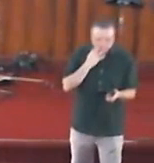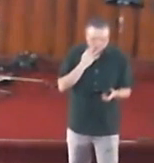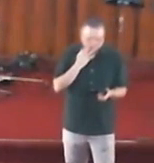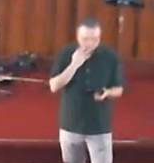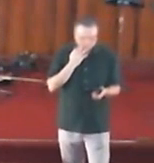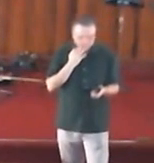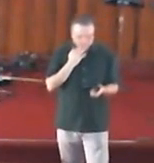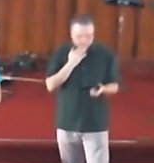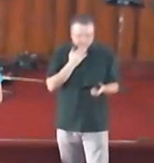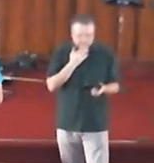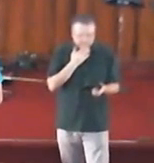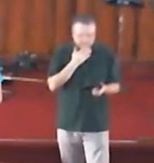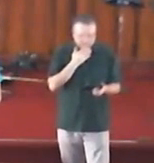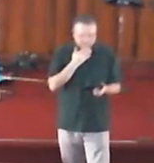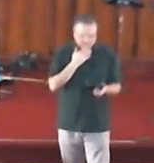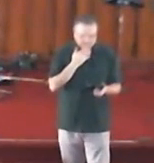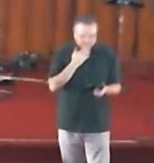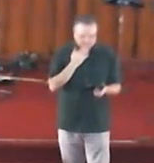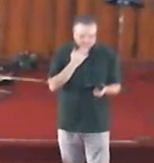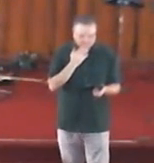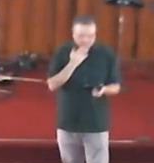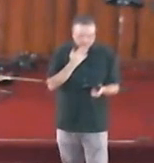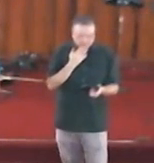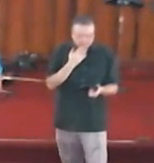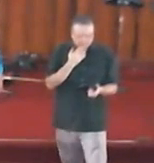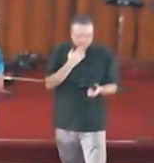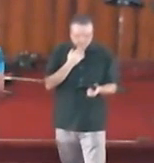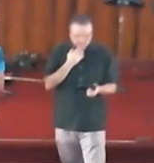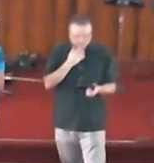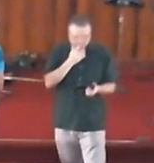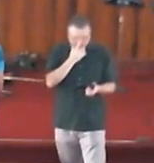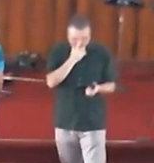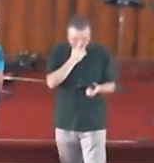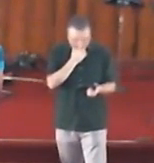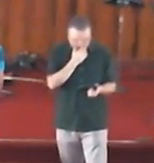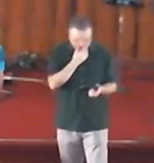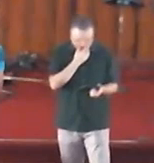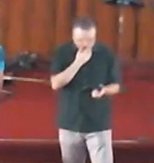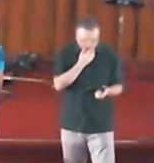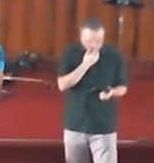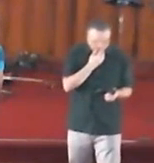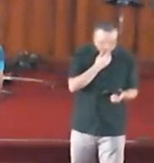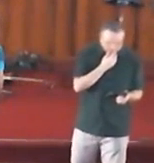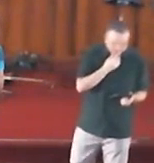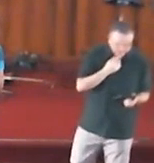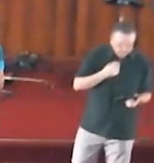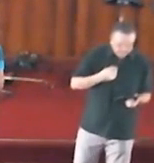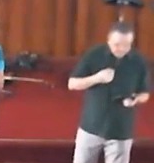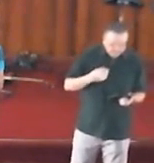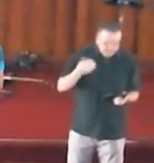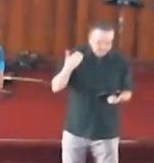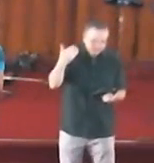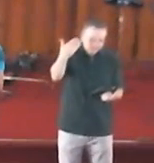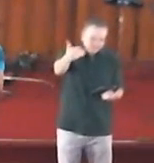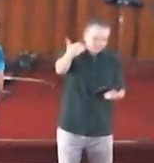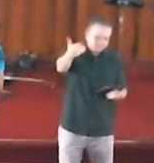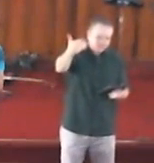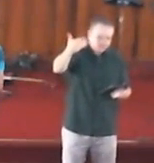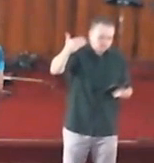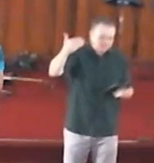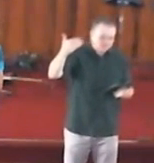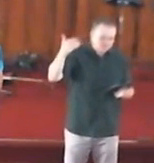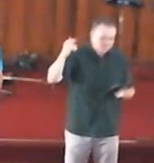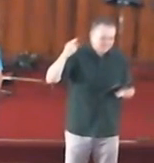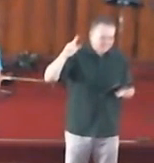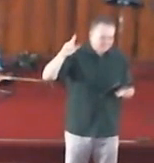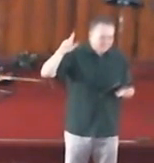Galatians 3:2, you can write that verse down if you're writing things down. Paul is telling them, ¿recibieron el Espíritu por